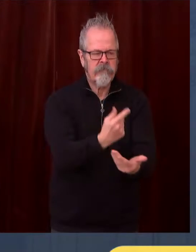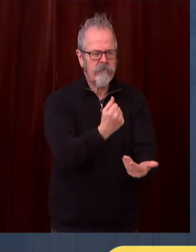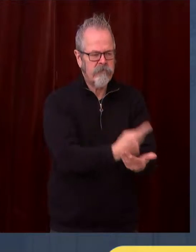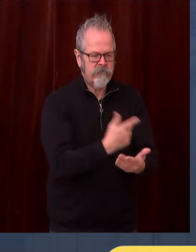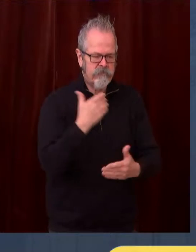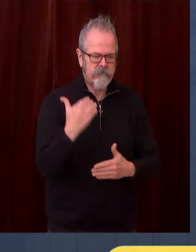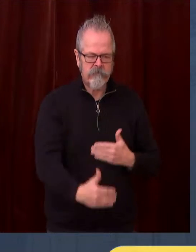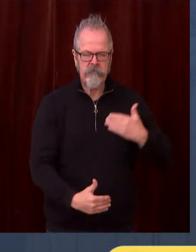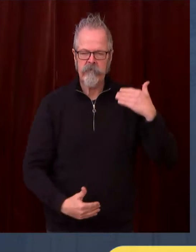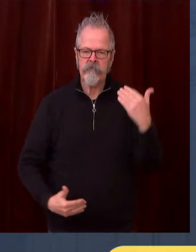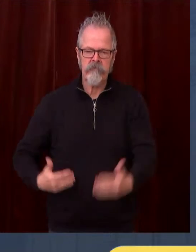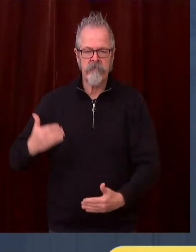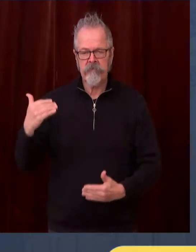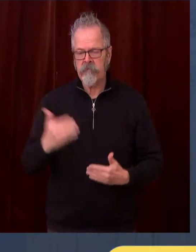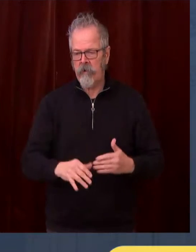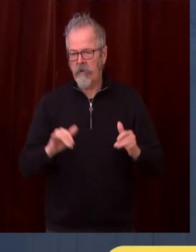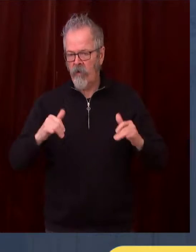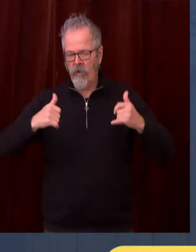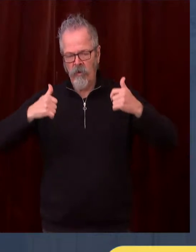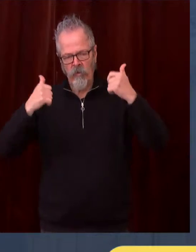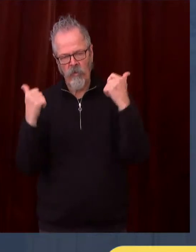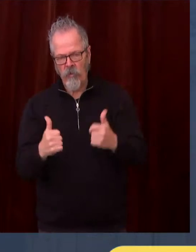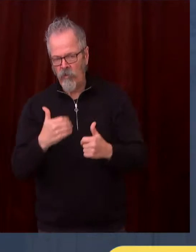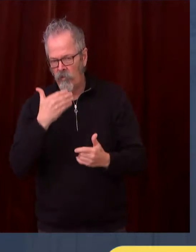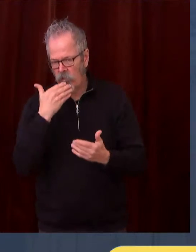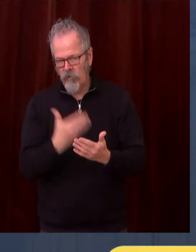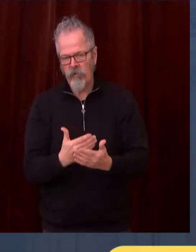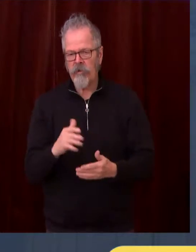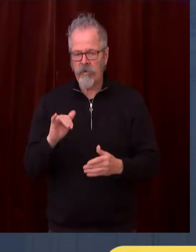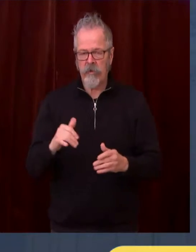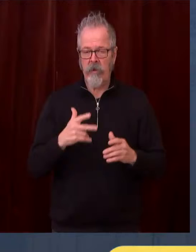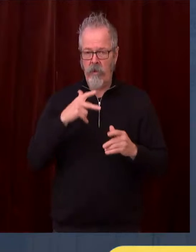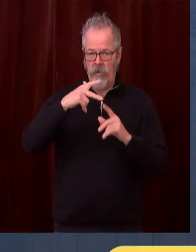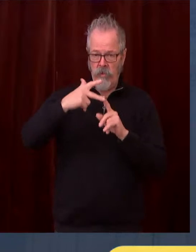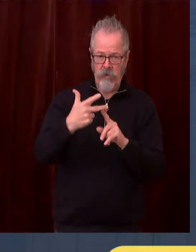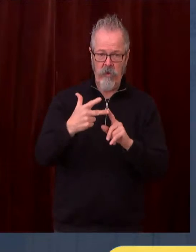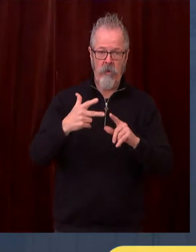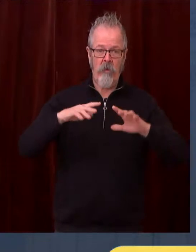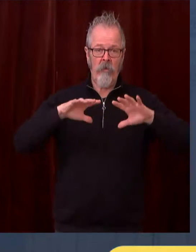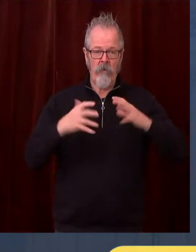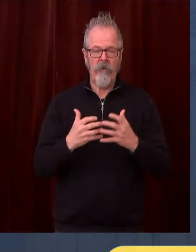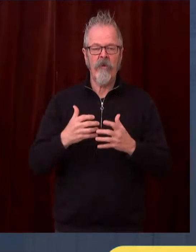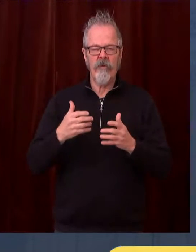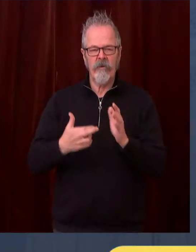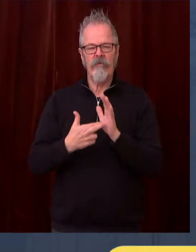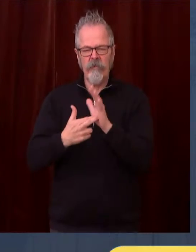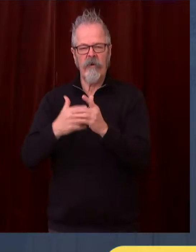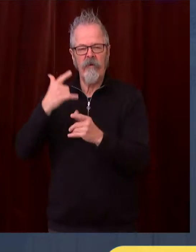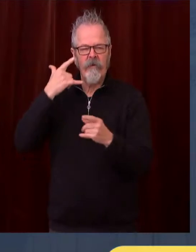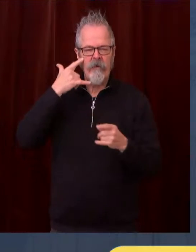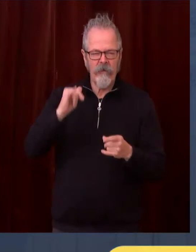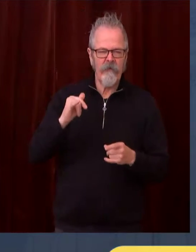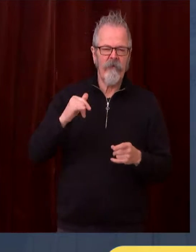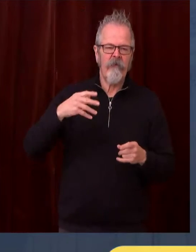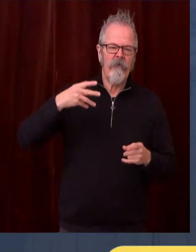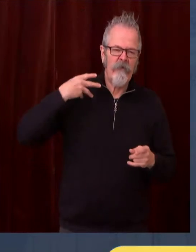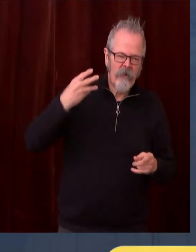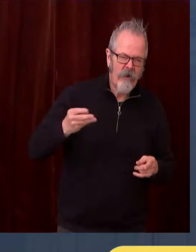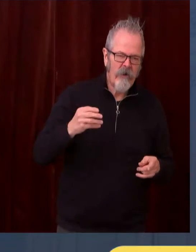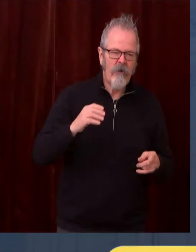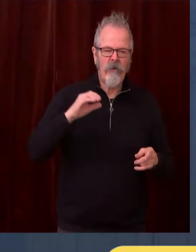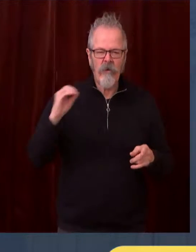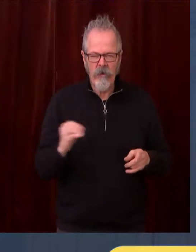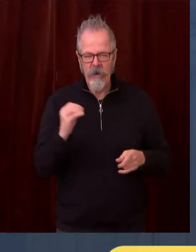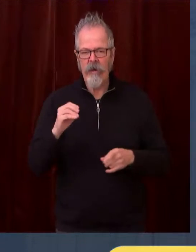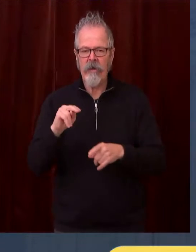has been meeting to review the data and the analysis that has been released by the Food and Drug Administration and